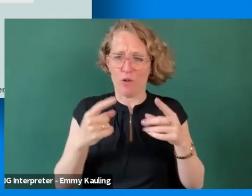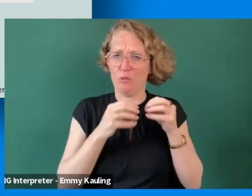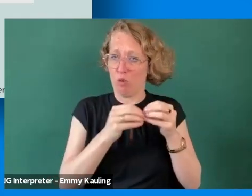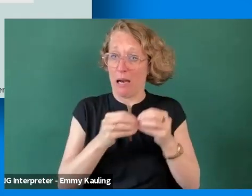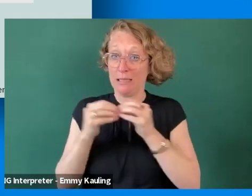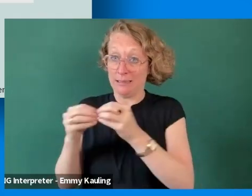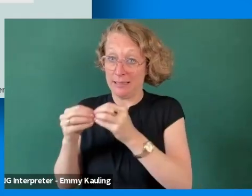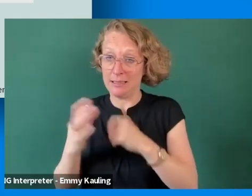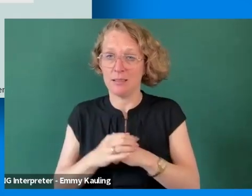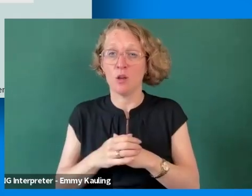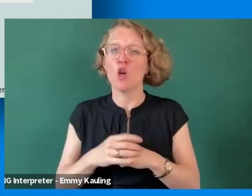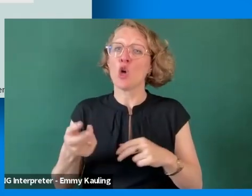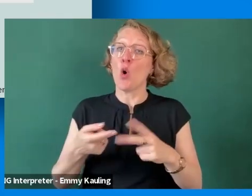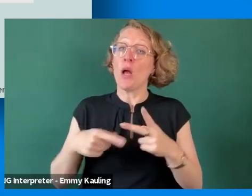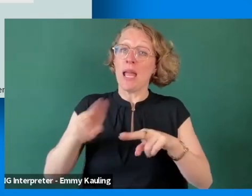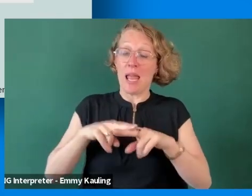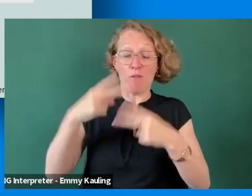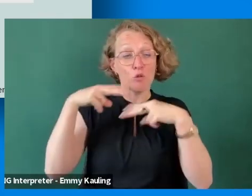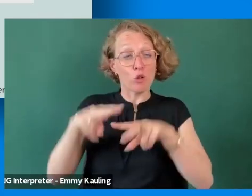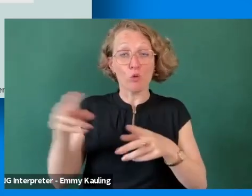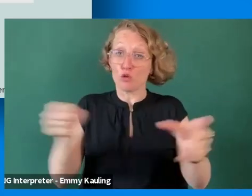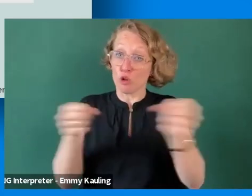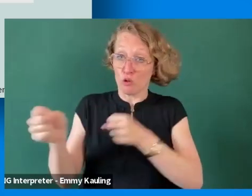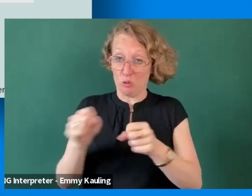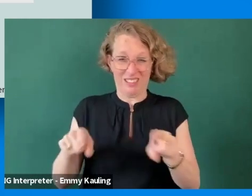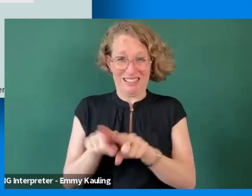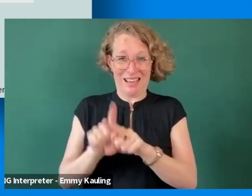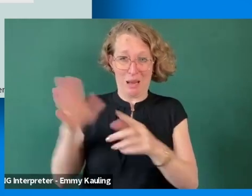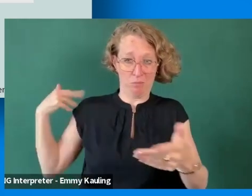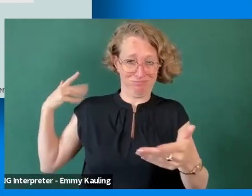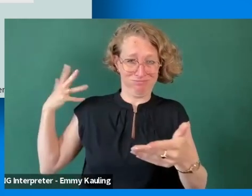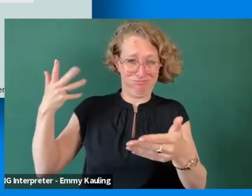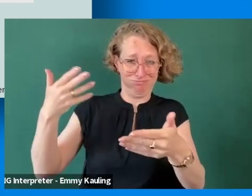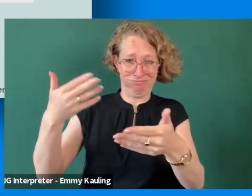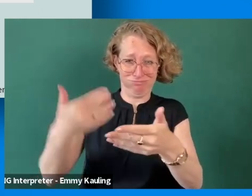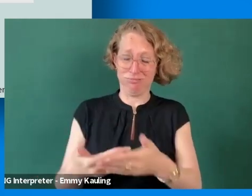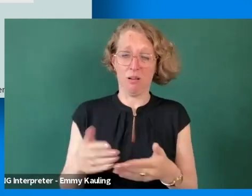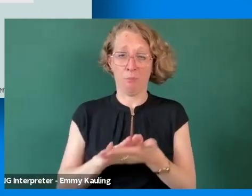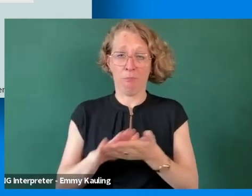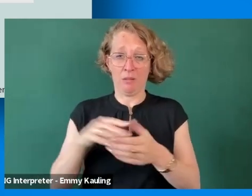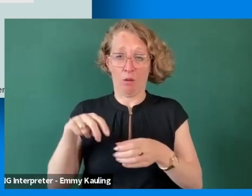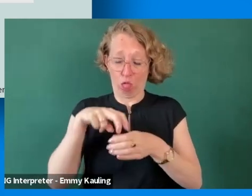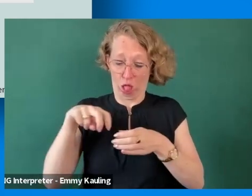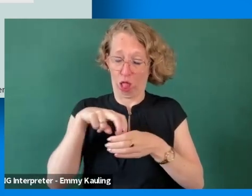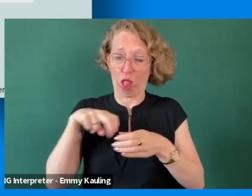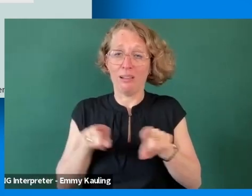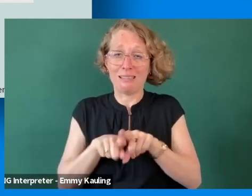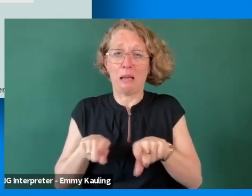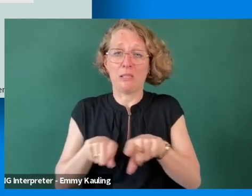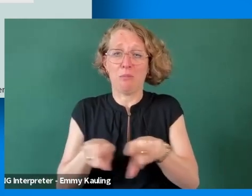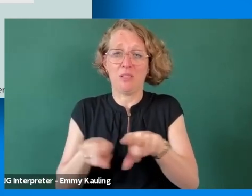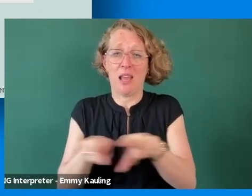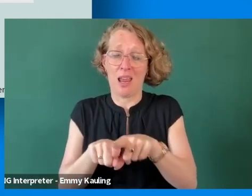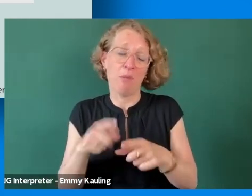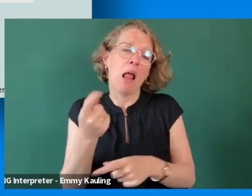if we recruit reviewers the same way as we always have, we might end up with a very small circle that has more narrow ideas